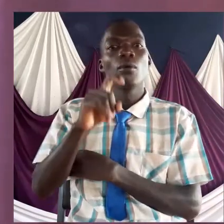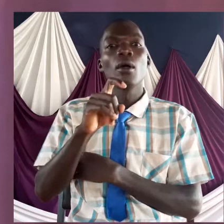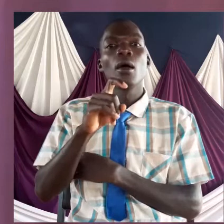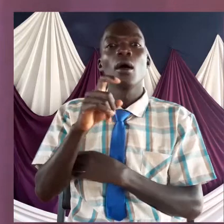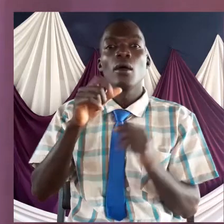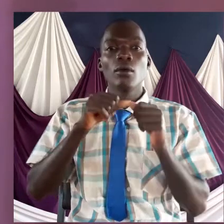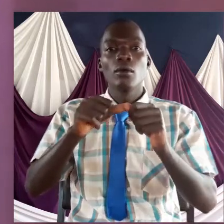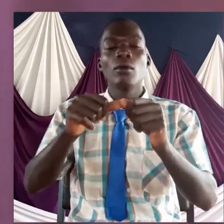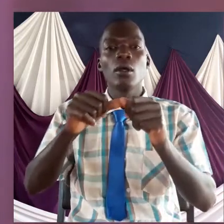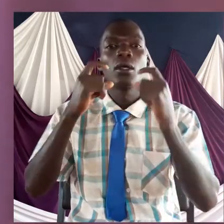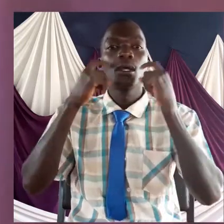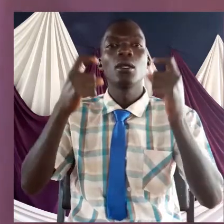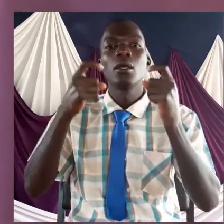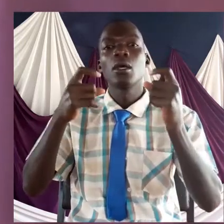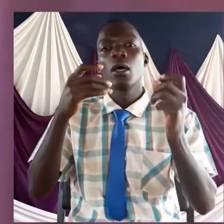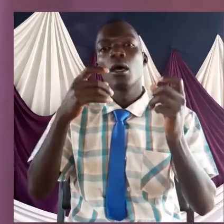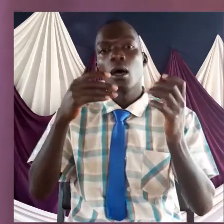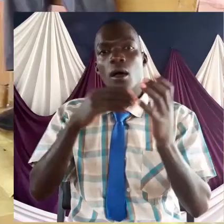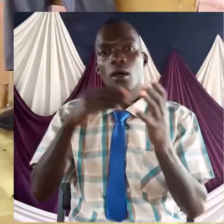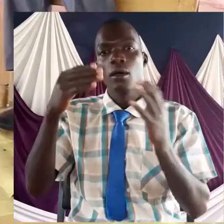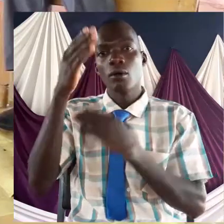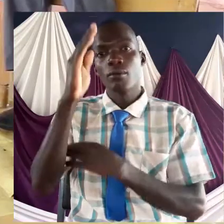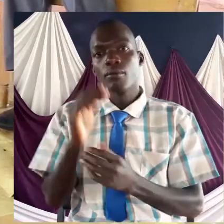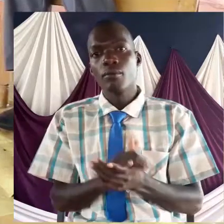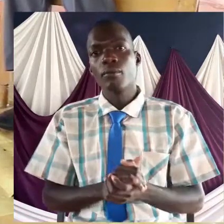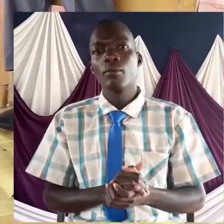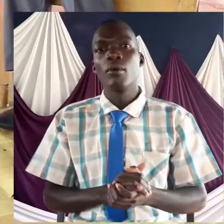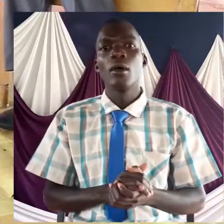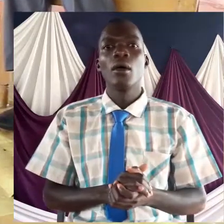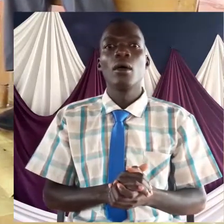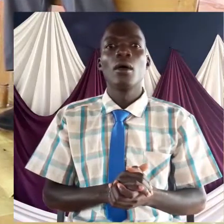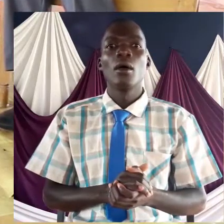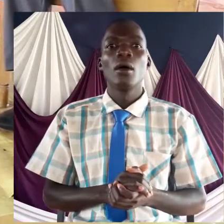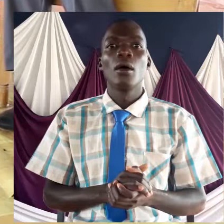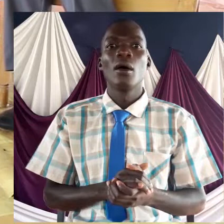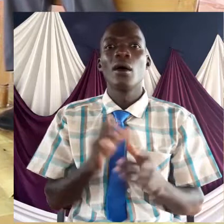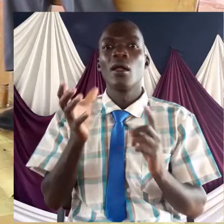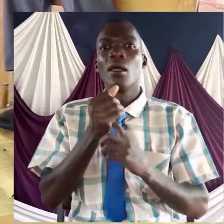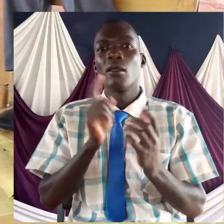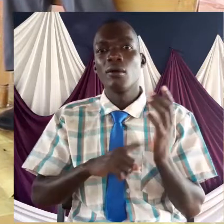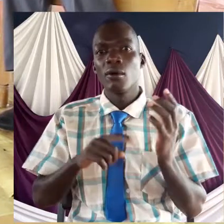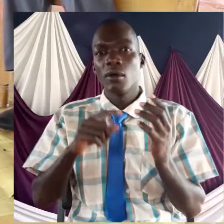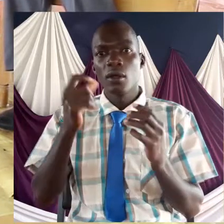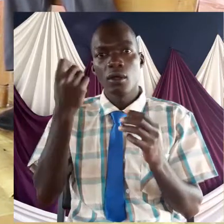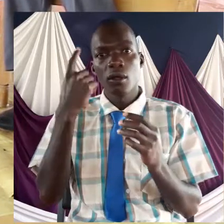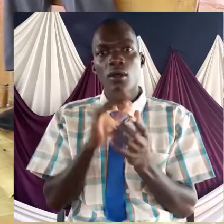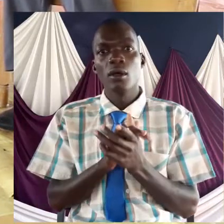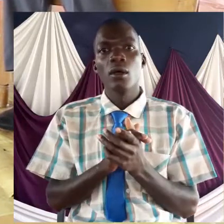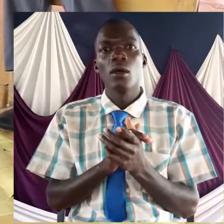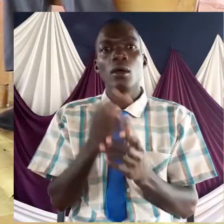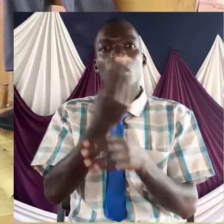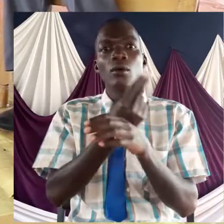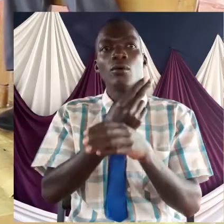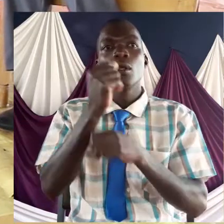we continue sinning against him. Mm-hmm. Probably you didn't get me clearly. Elder, what I'm asking is, using the year